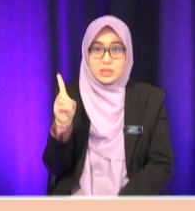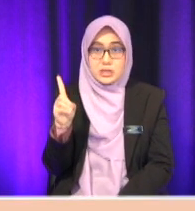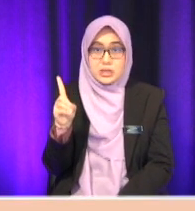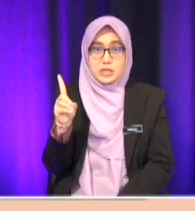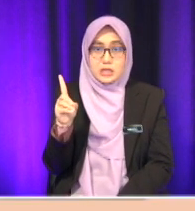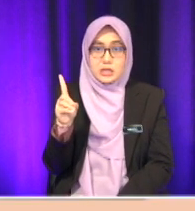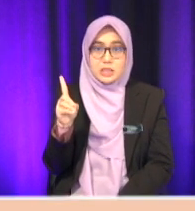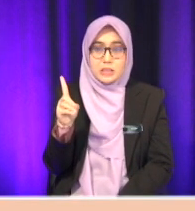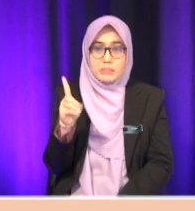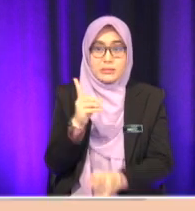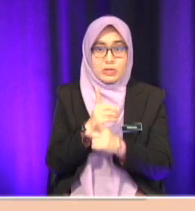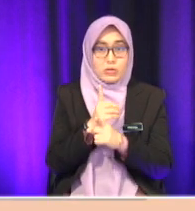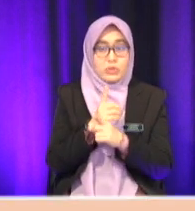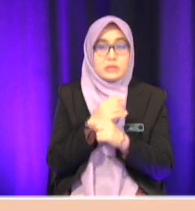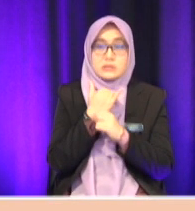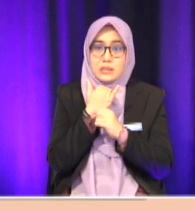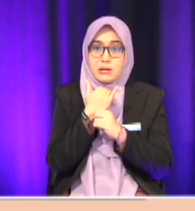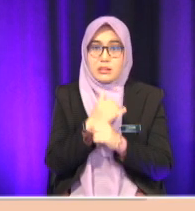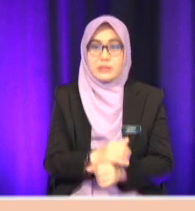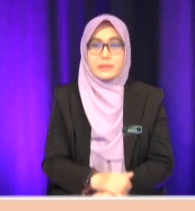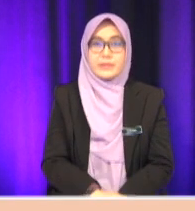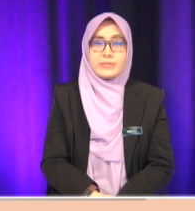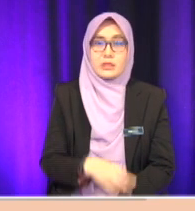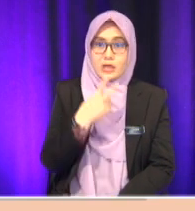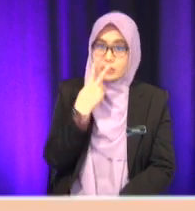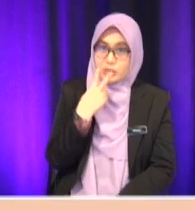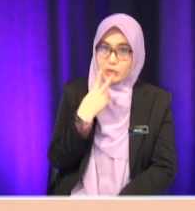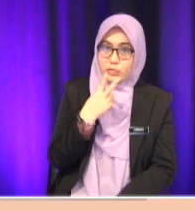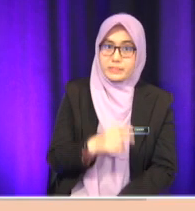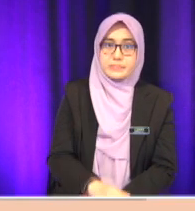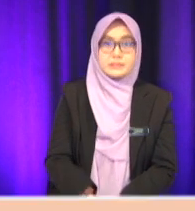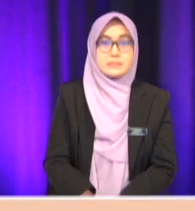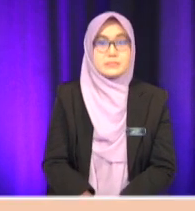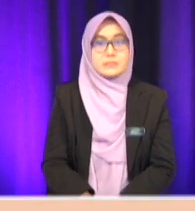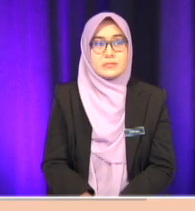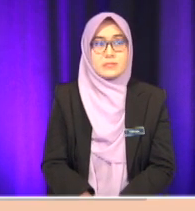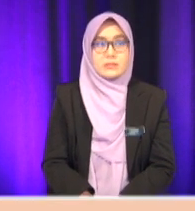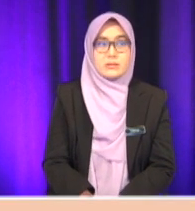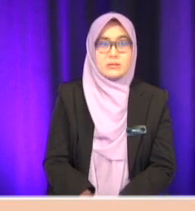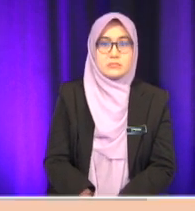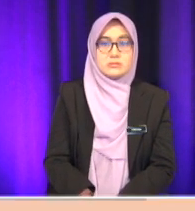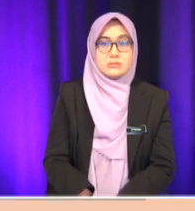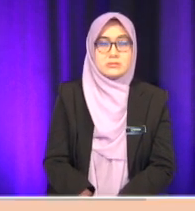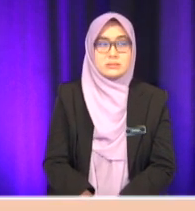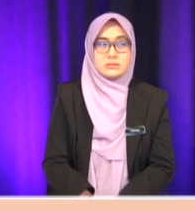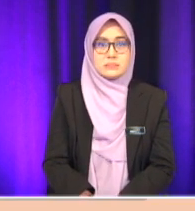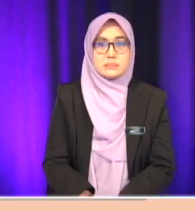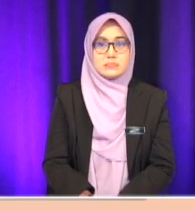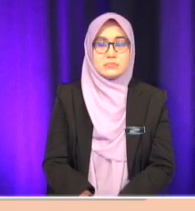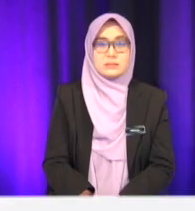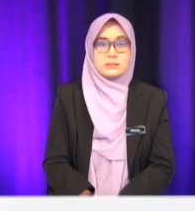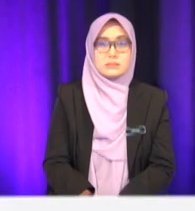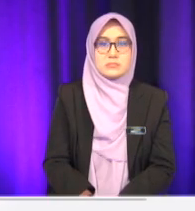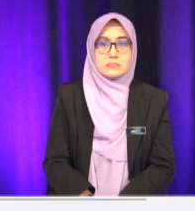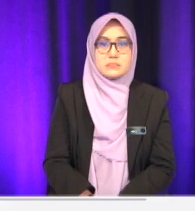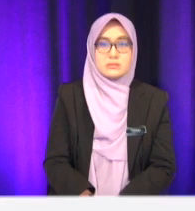any evidence in the text that shows the father complained? Only the part where he swallowed down